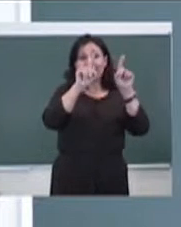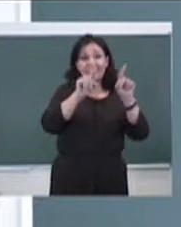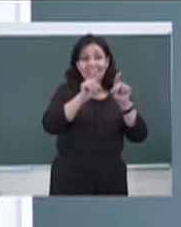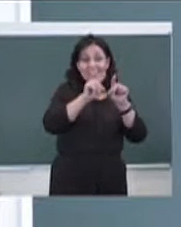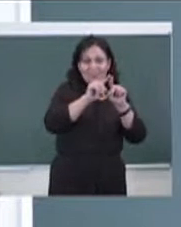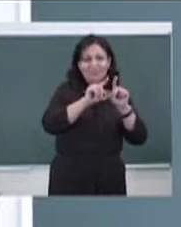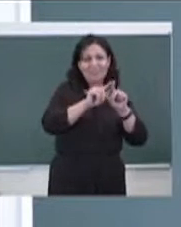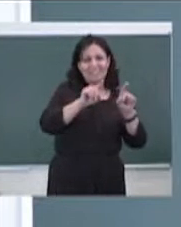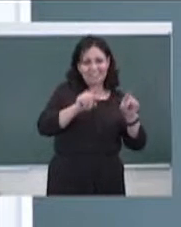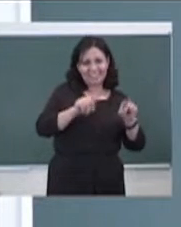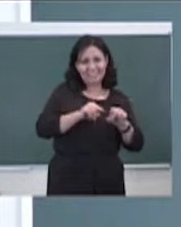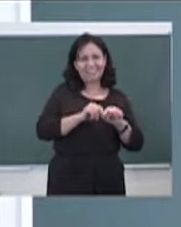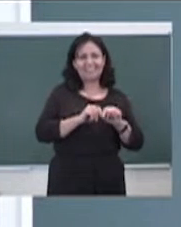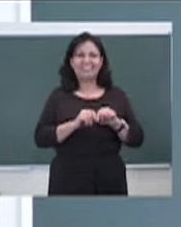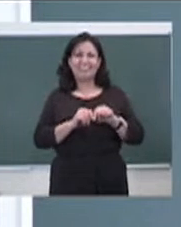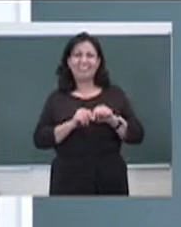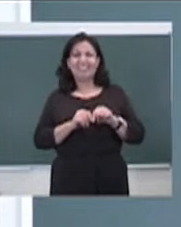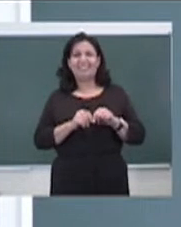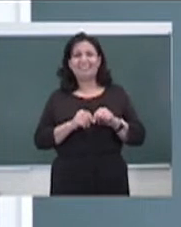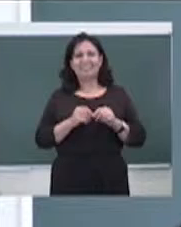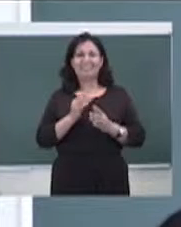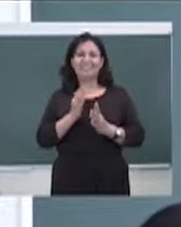Remember, it doesn't have to be perfect.